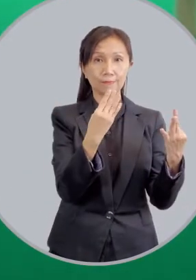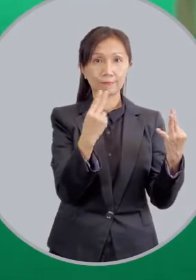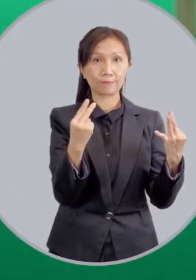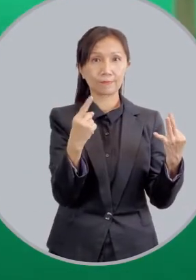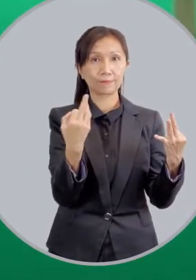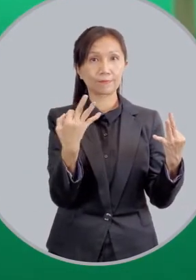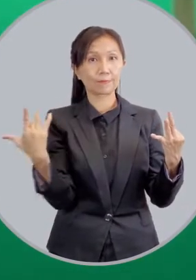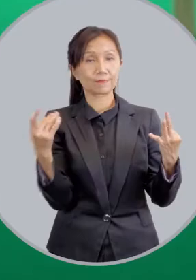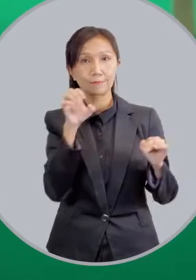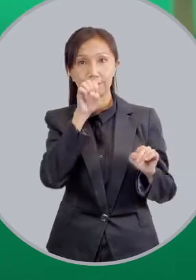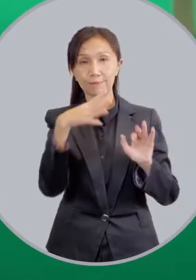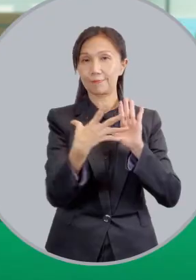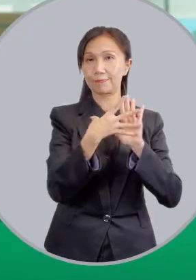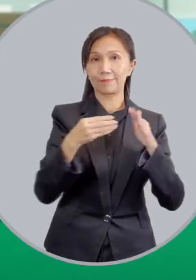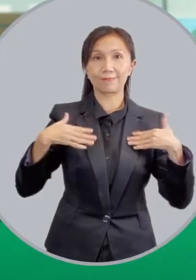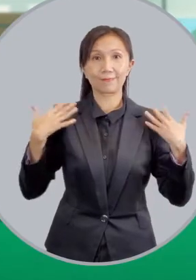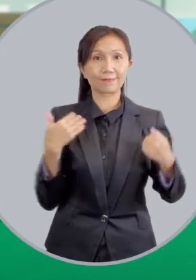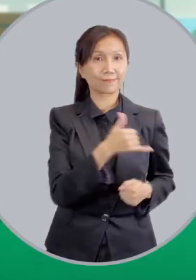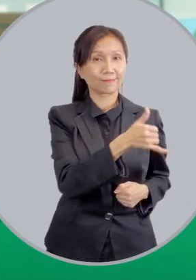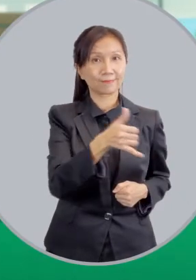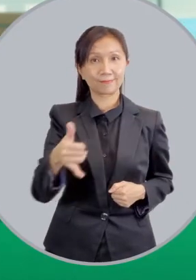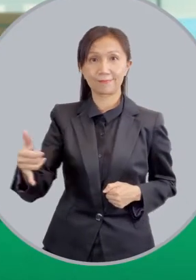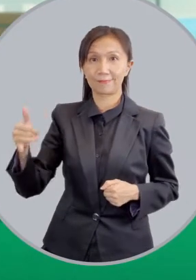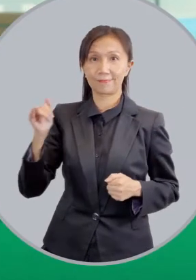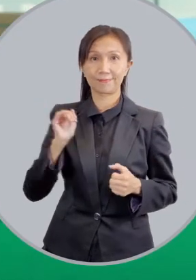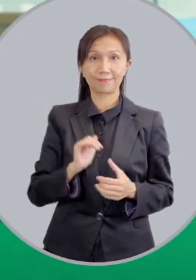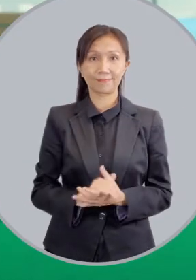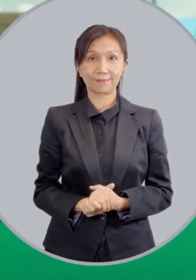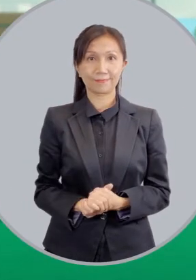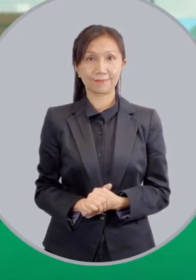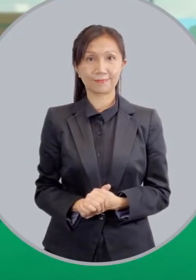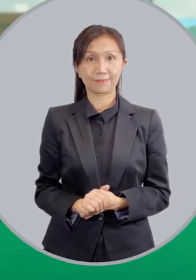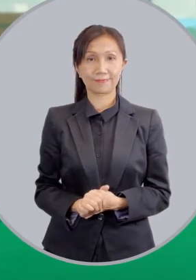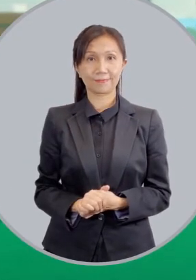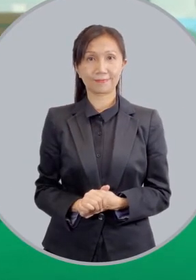call 3147 1388. Take a happy ride with JoyYou Card.